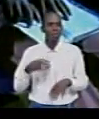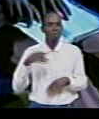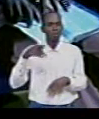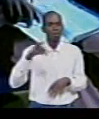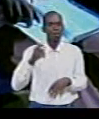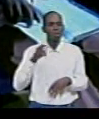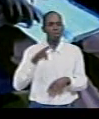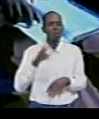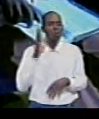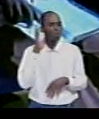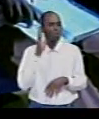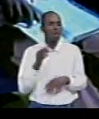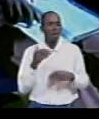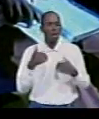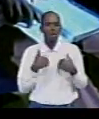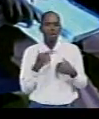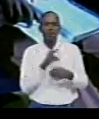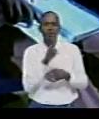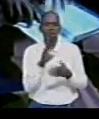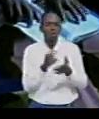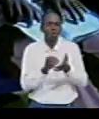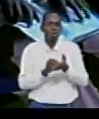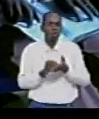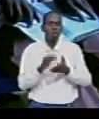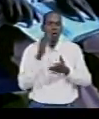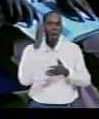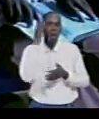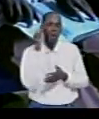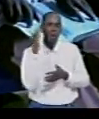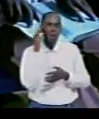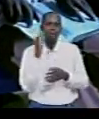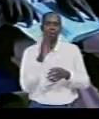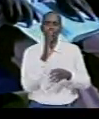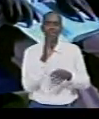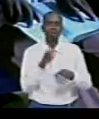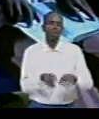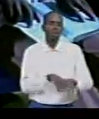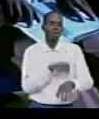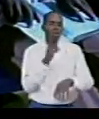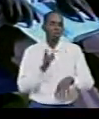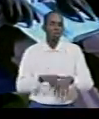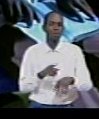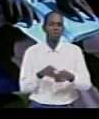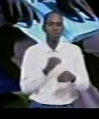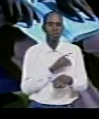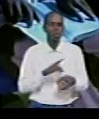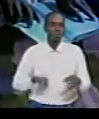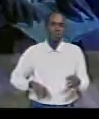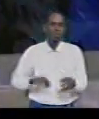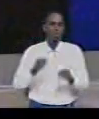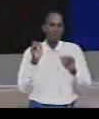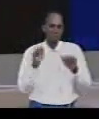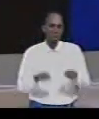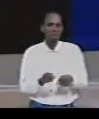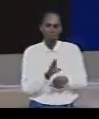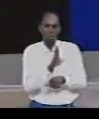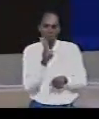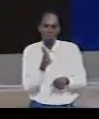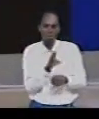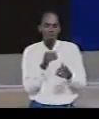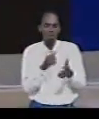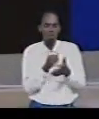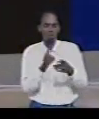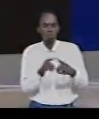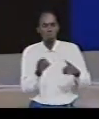his experience, and using his opportunity to also write an epistle, instead of using that to throw that at him,